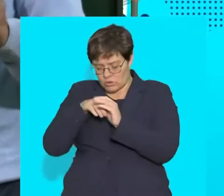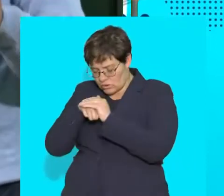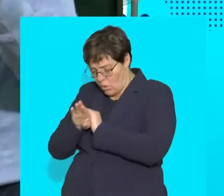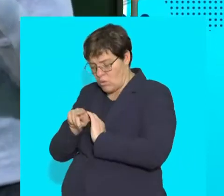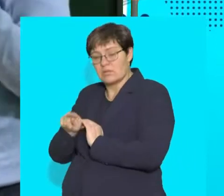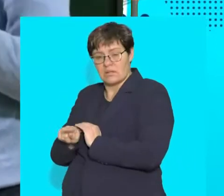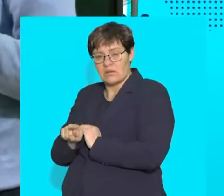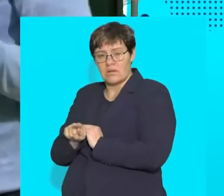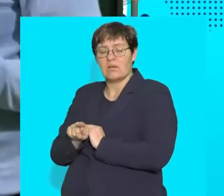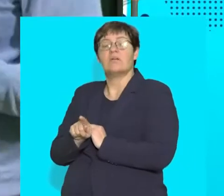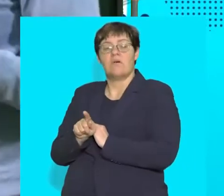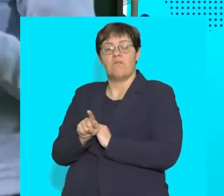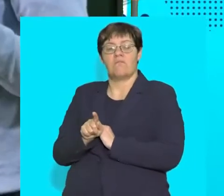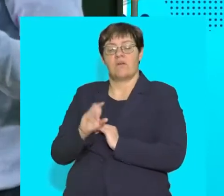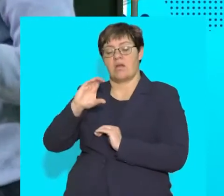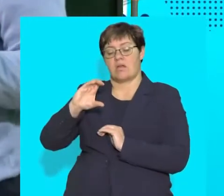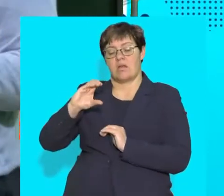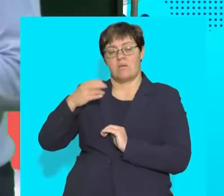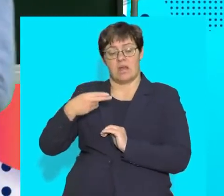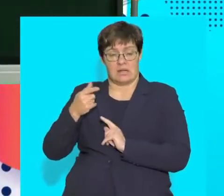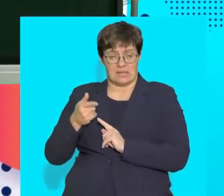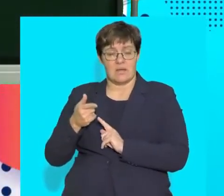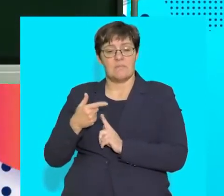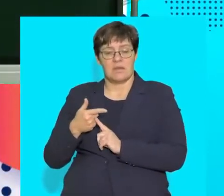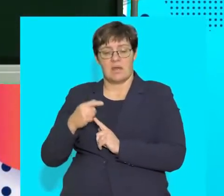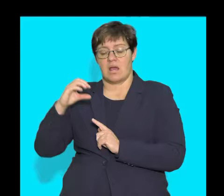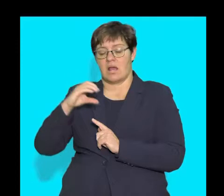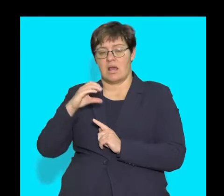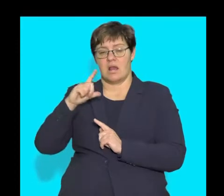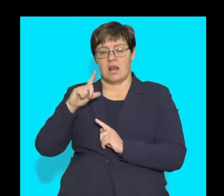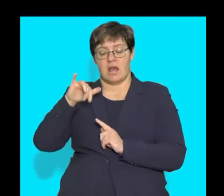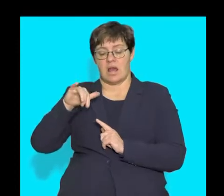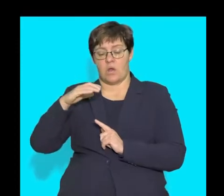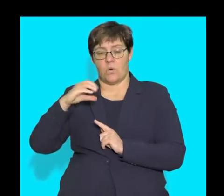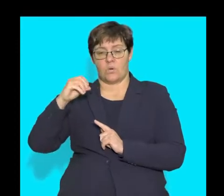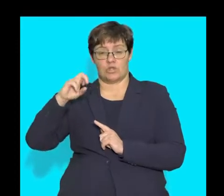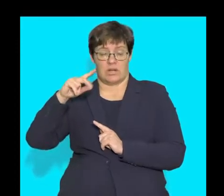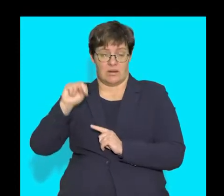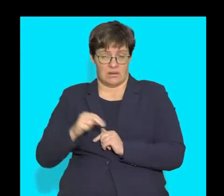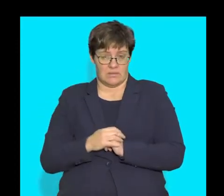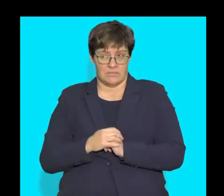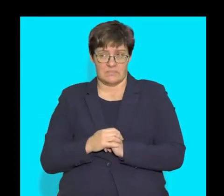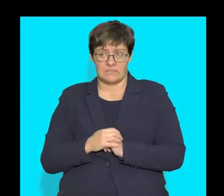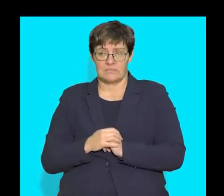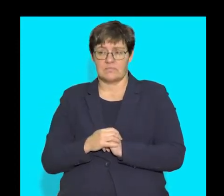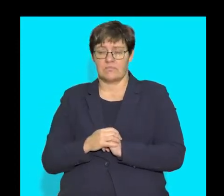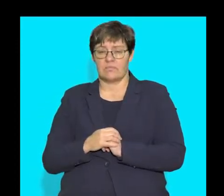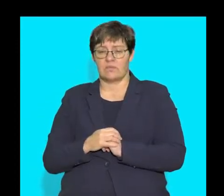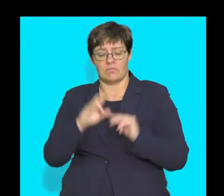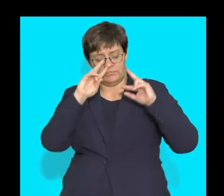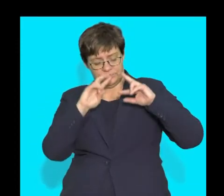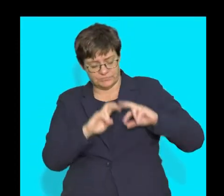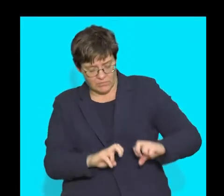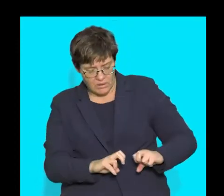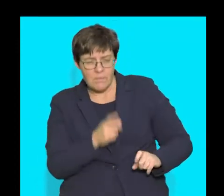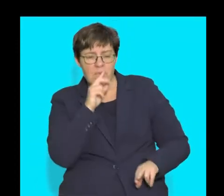as a complex form of a carbohydrate called glycogen. Okay? As we get into this lesson,